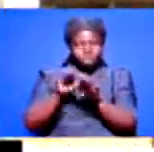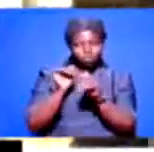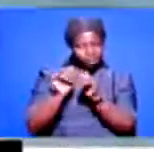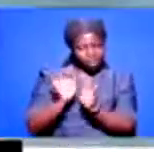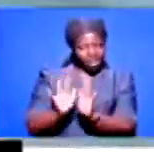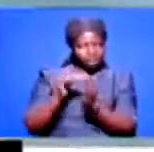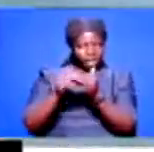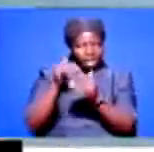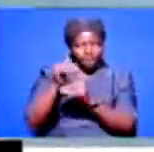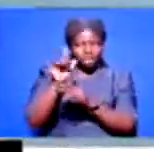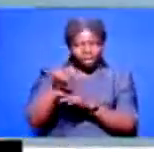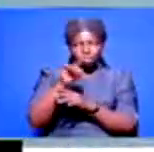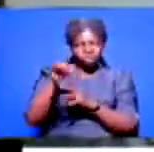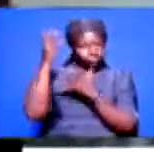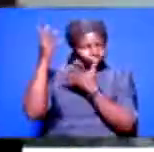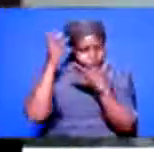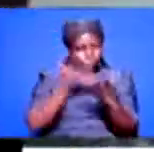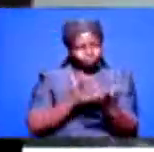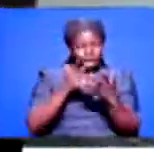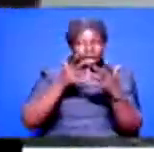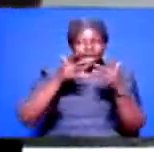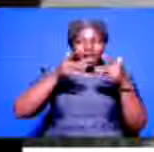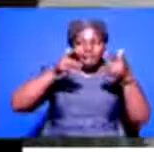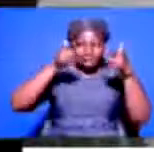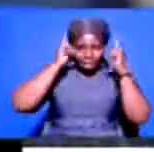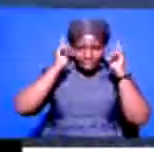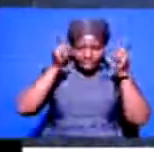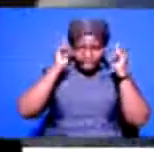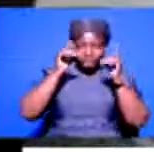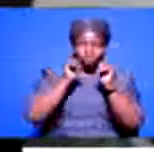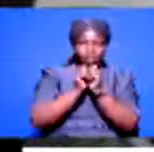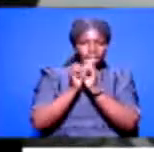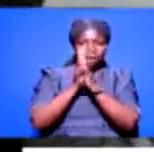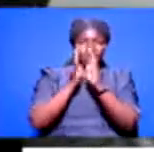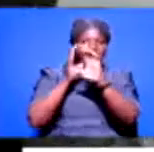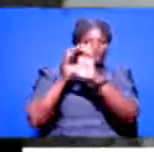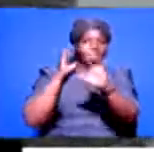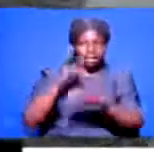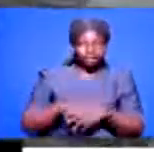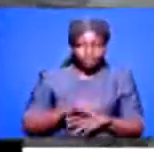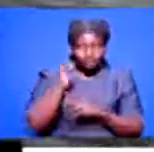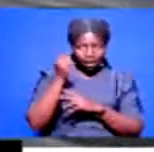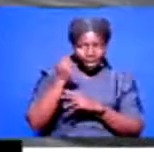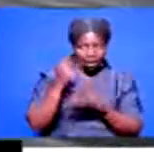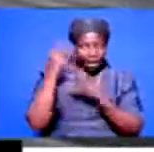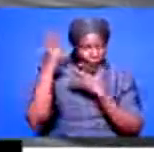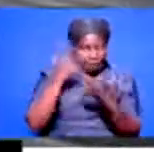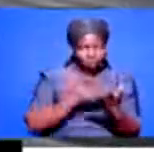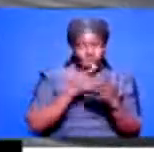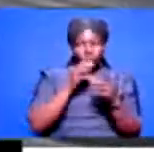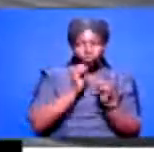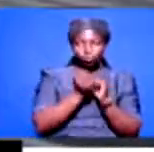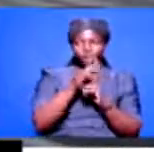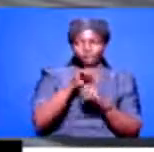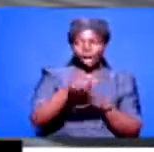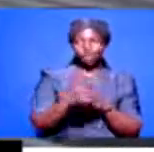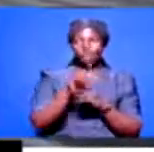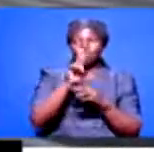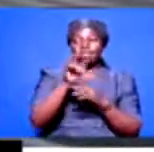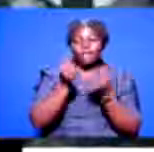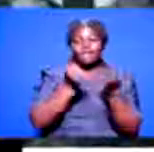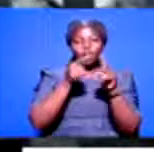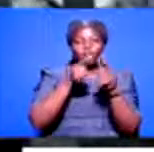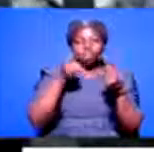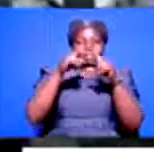used passenger buses and cargo trucks. Kenya imports about 12,000 used vehicles monthly from Japan, United